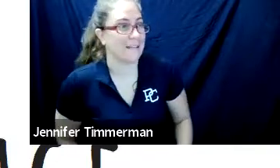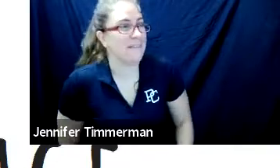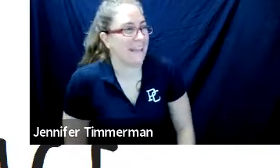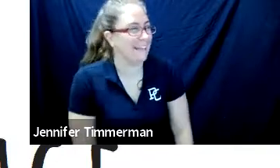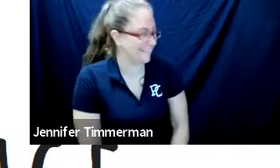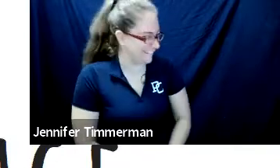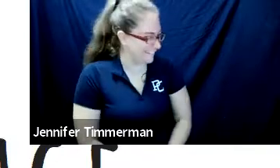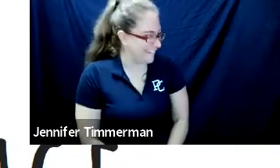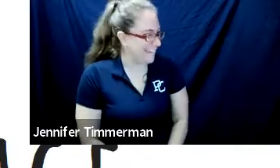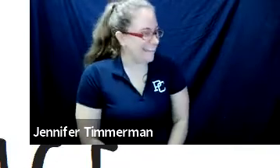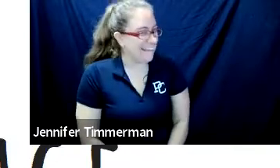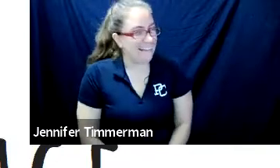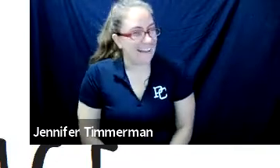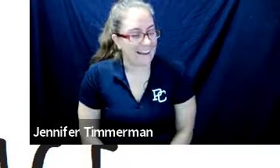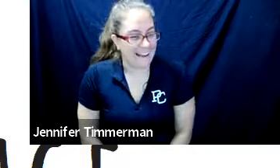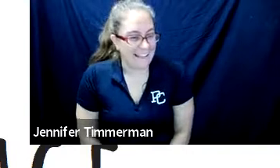last name began.